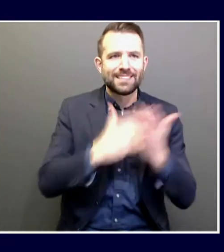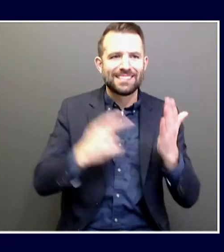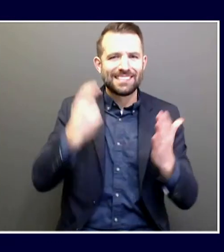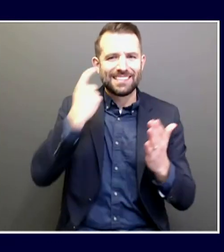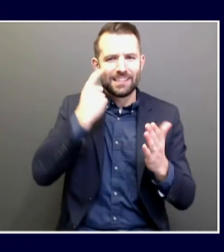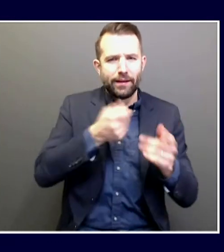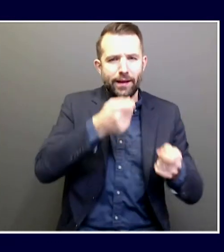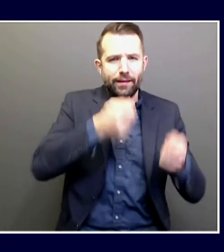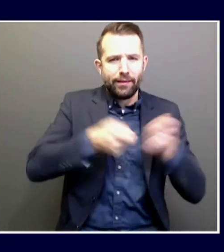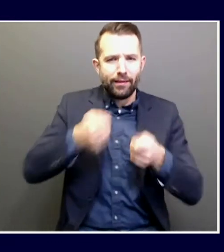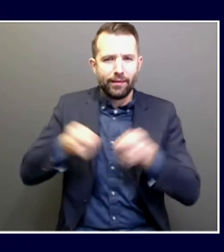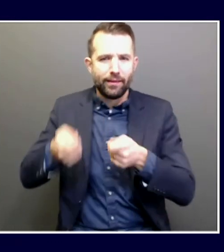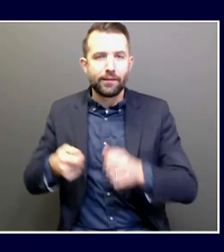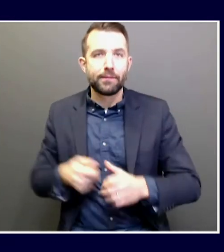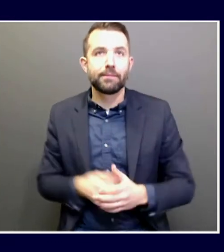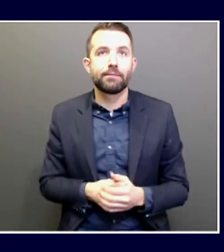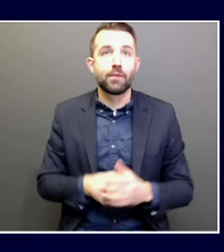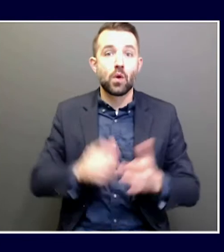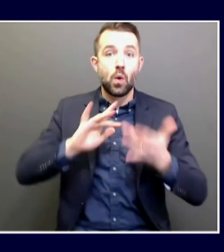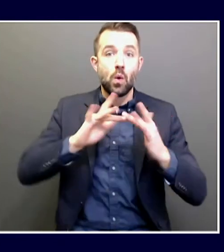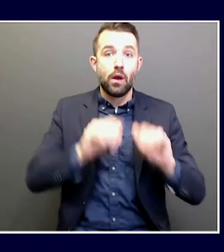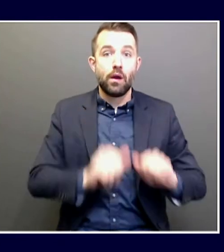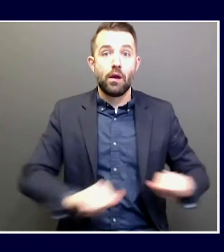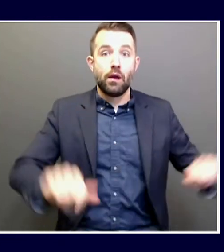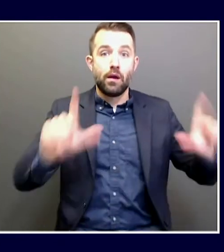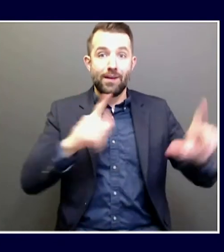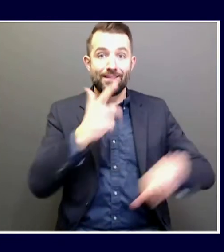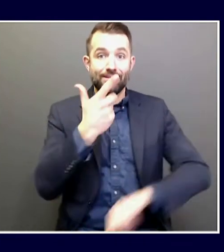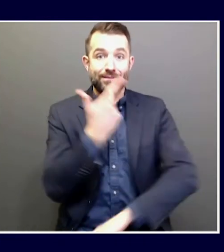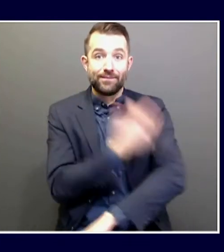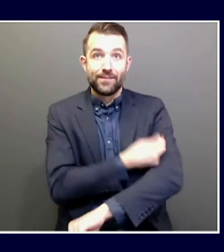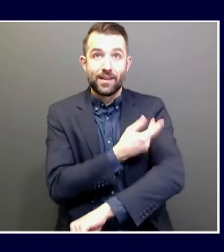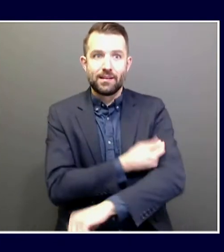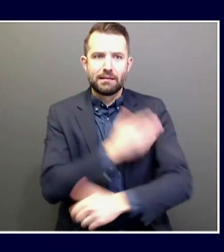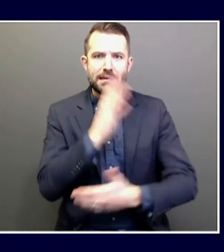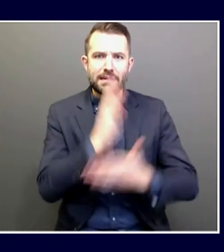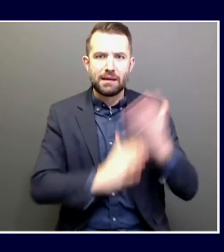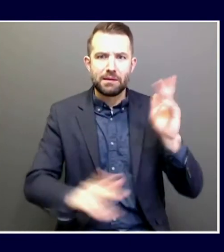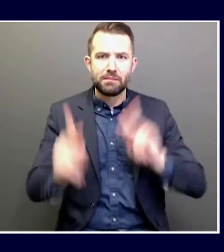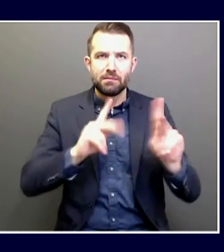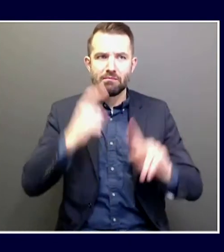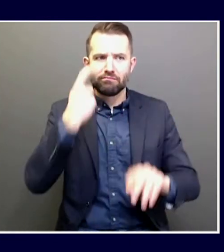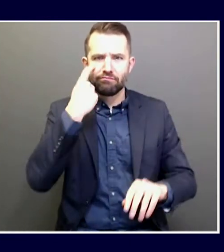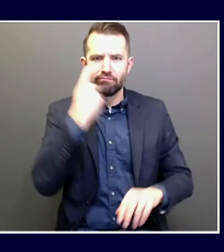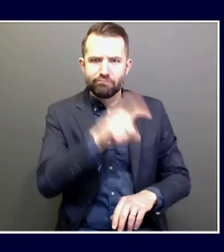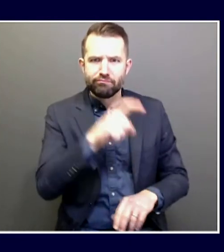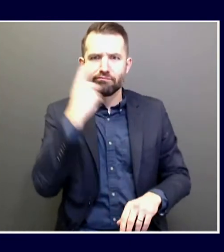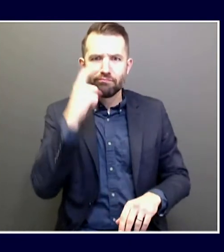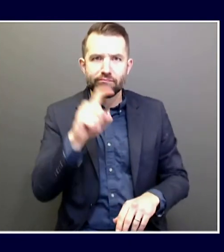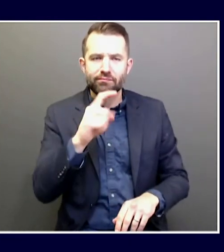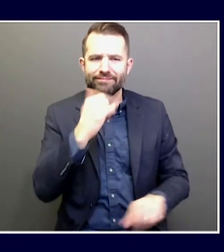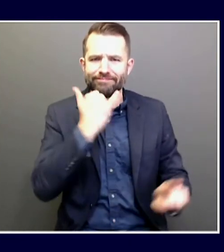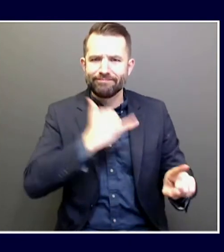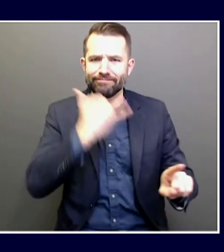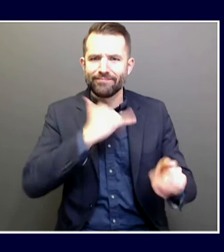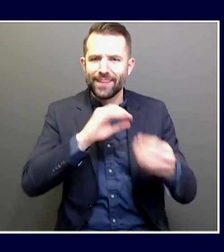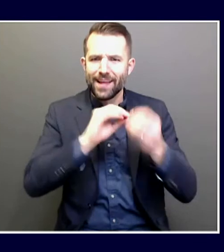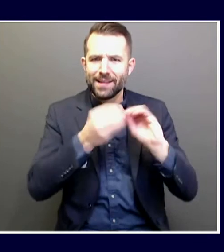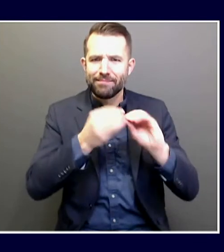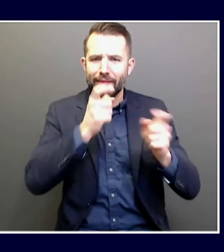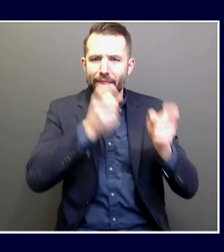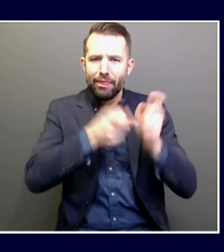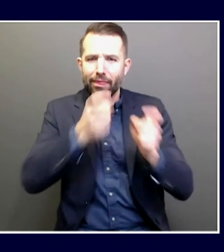may have seen in recent days. The most important thing to know about these changes is that at no